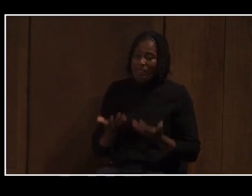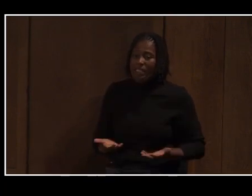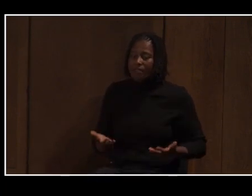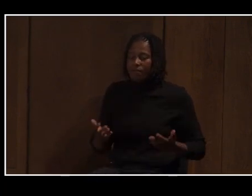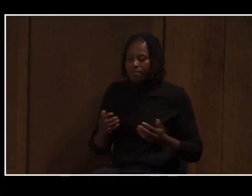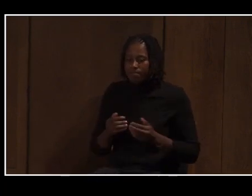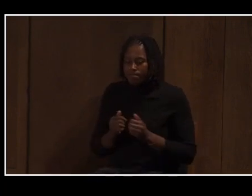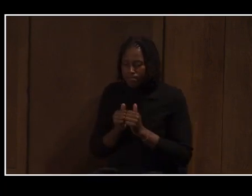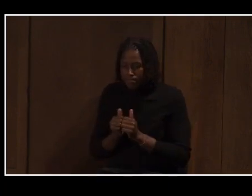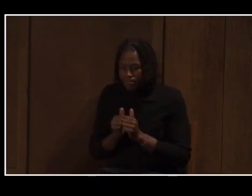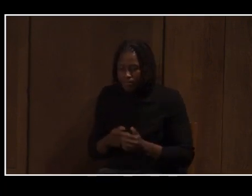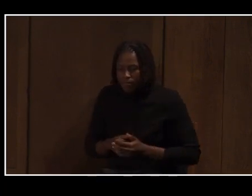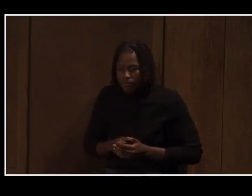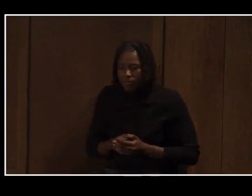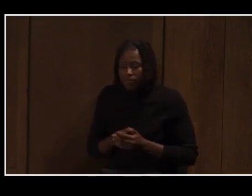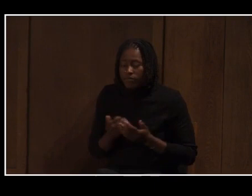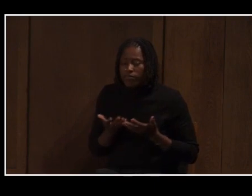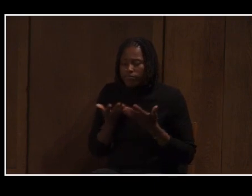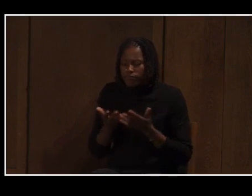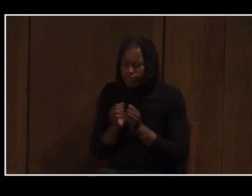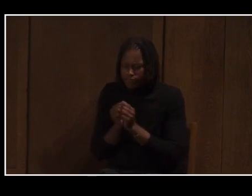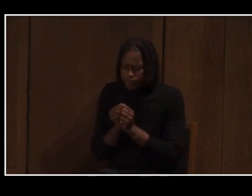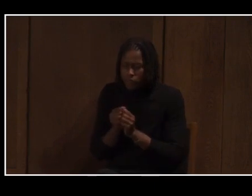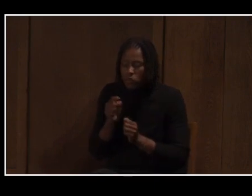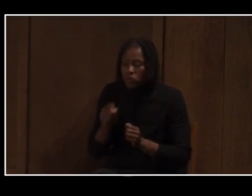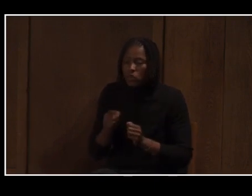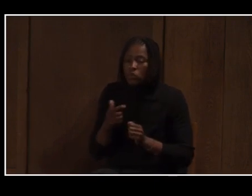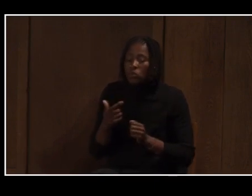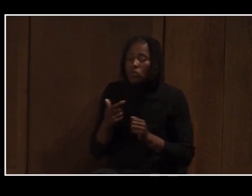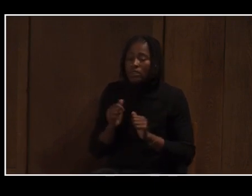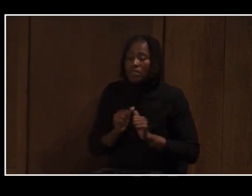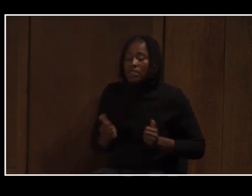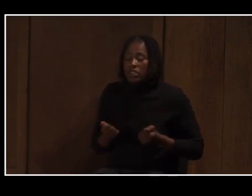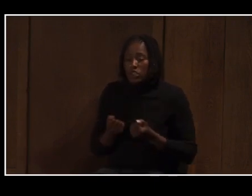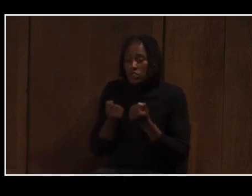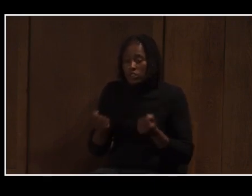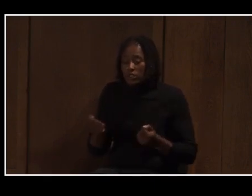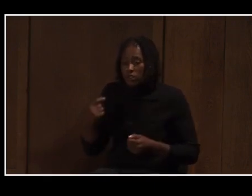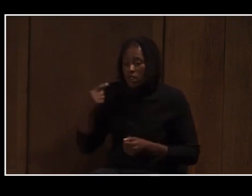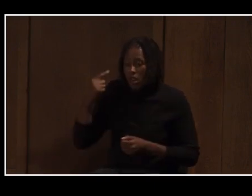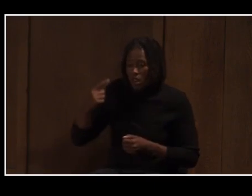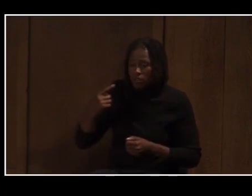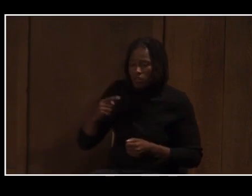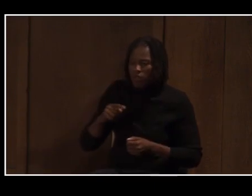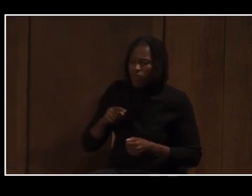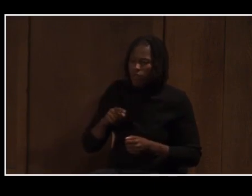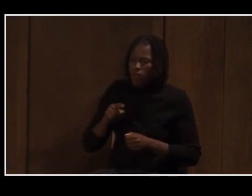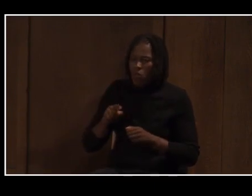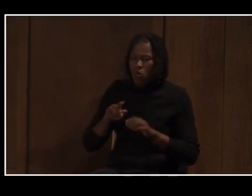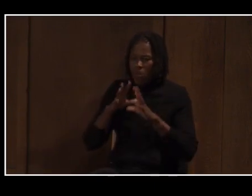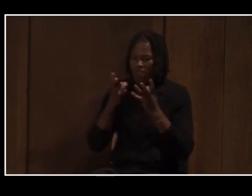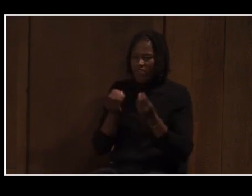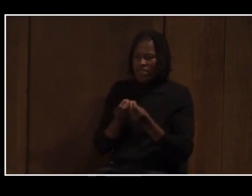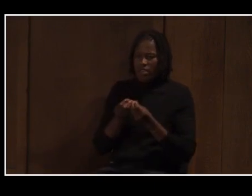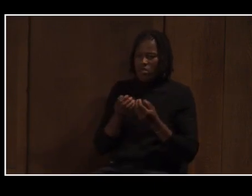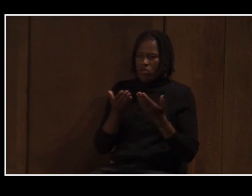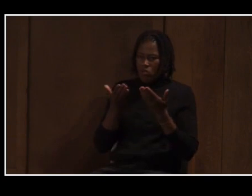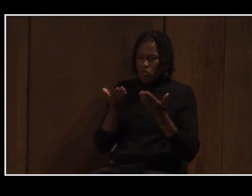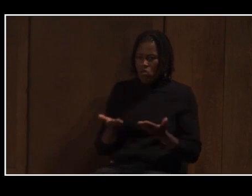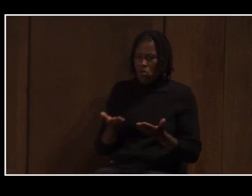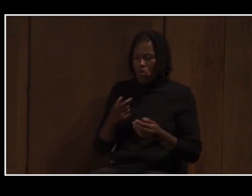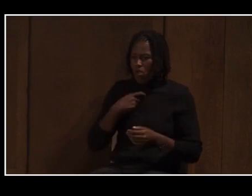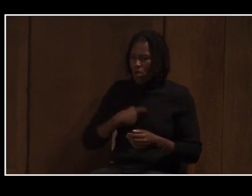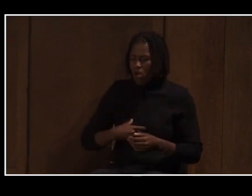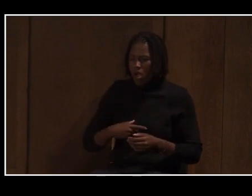I offer deep gratitude to Healing Justice London for all that you are and all that you create. We are, in this very moment, part